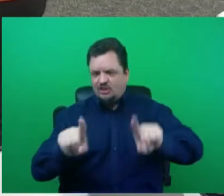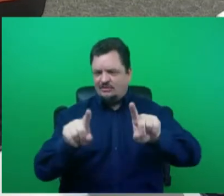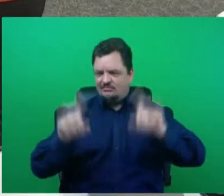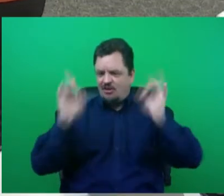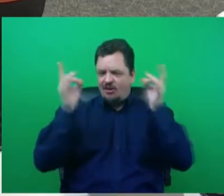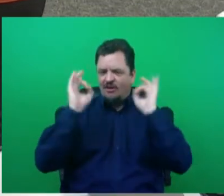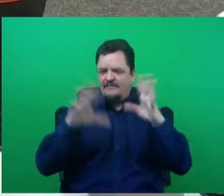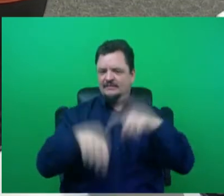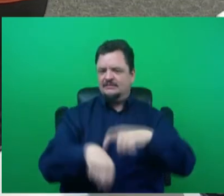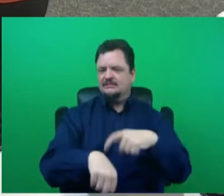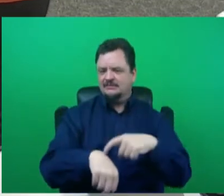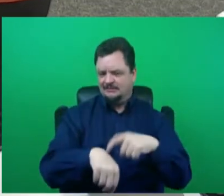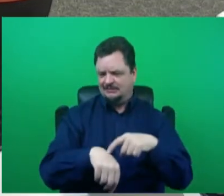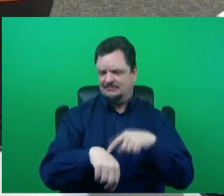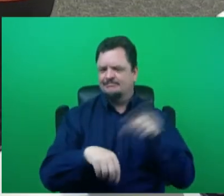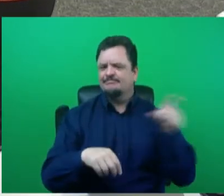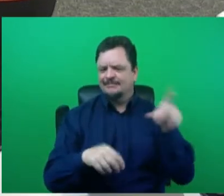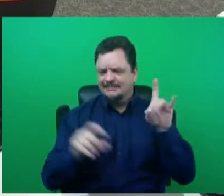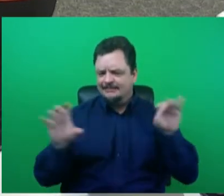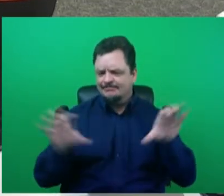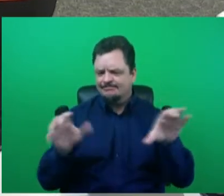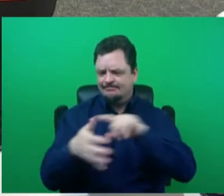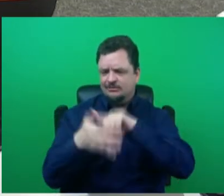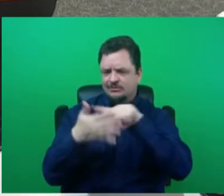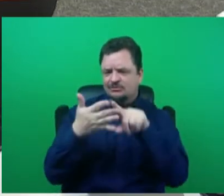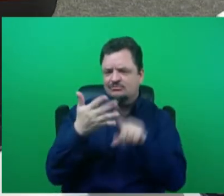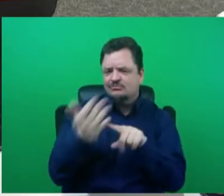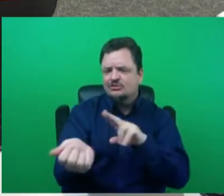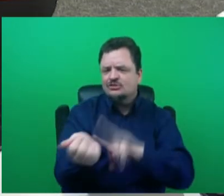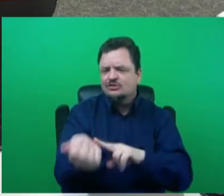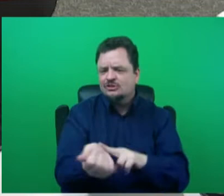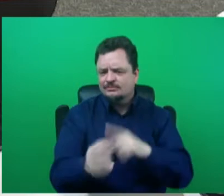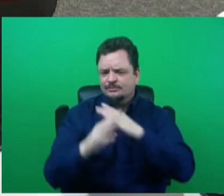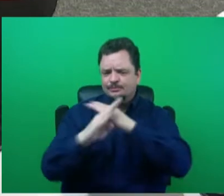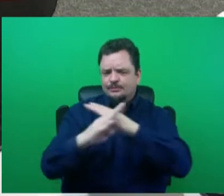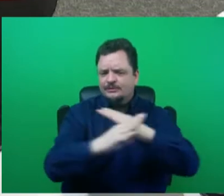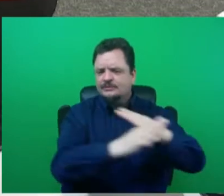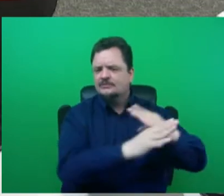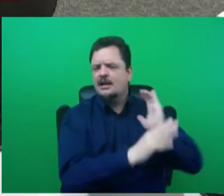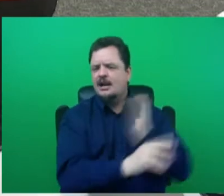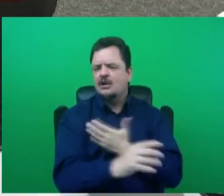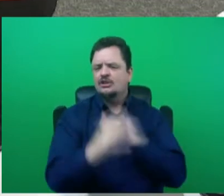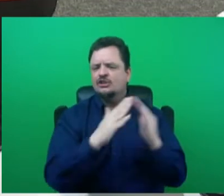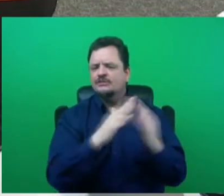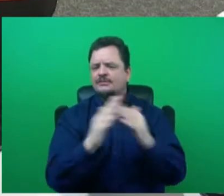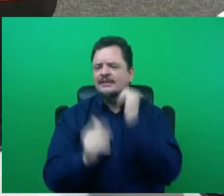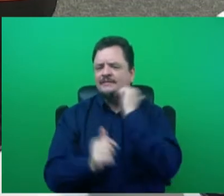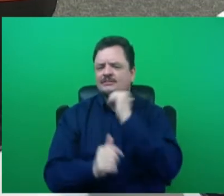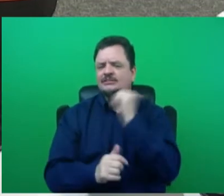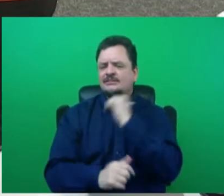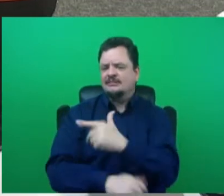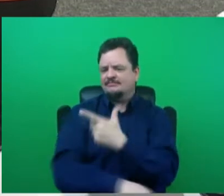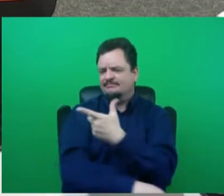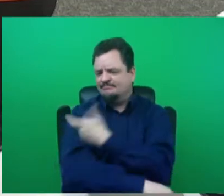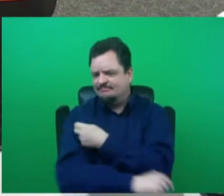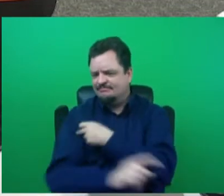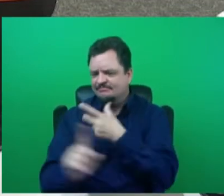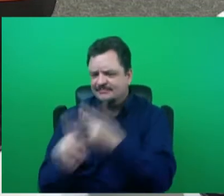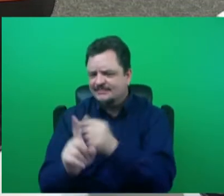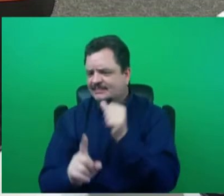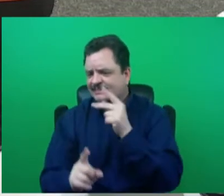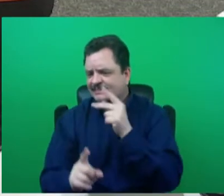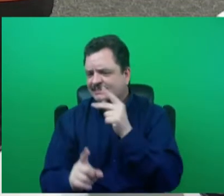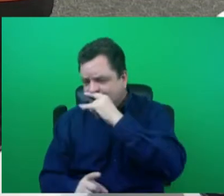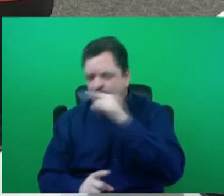nurses, they work to protect our community every single day, whether that's vaccinating kids and adults with their routine vaccines, giving them COVID